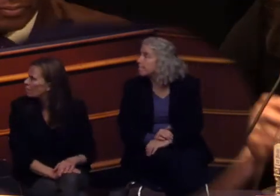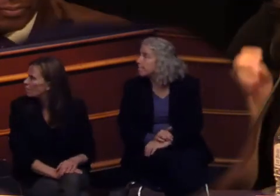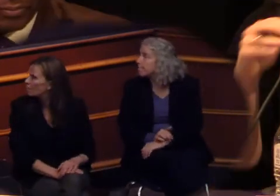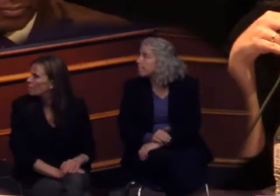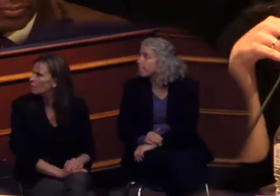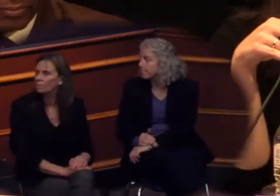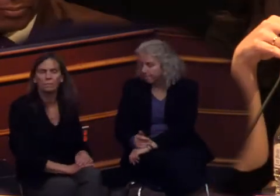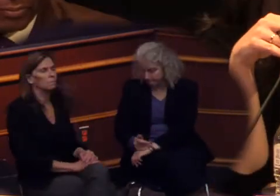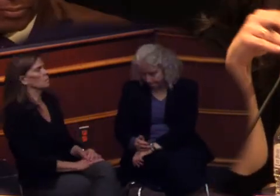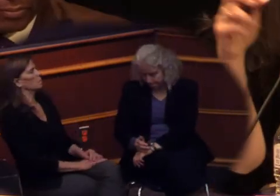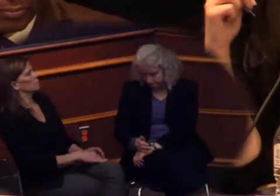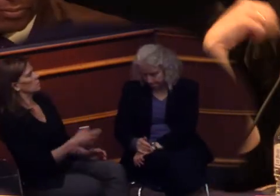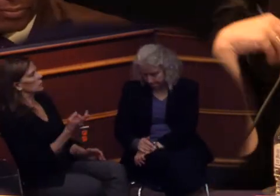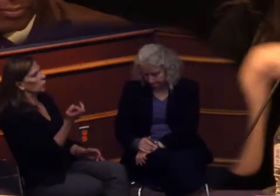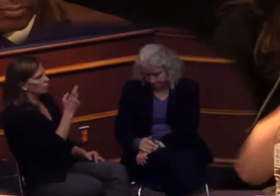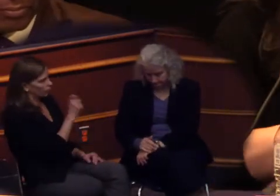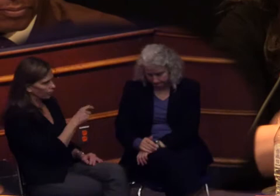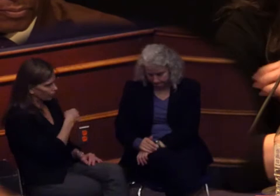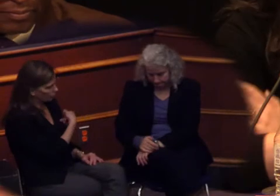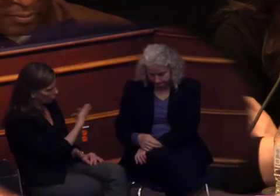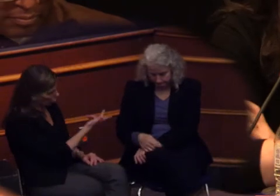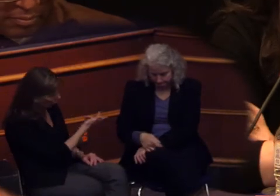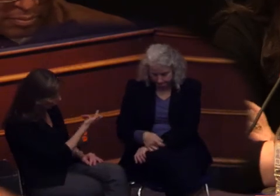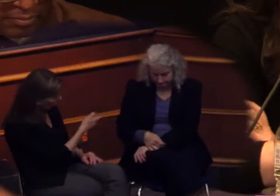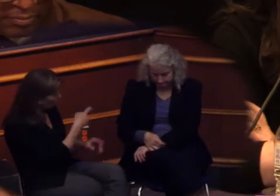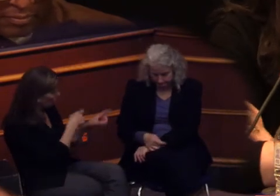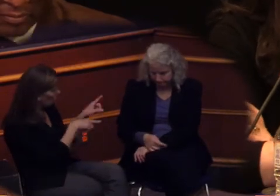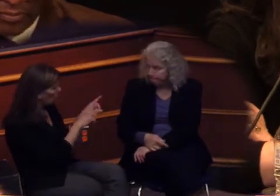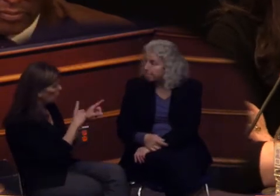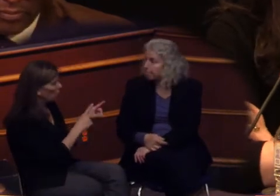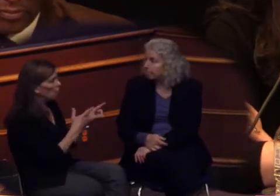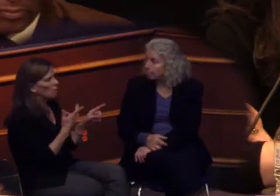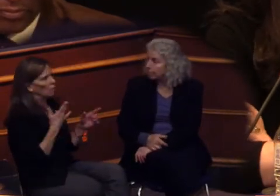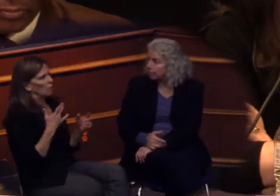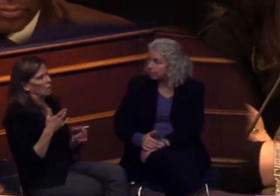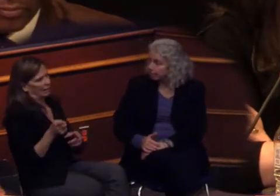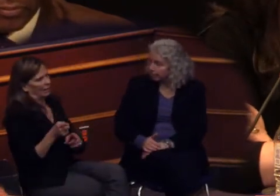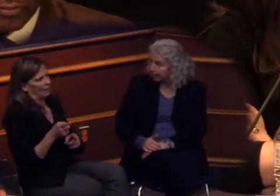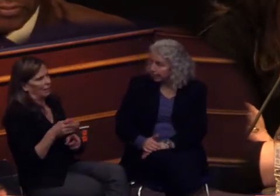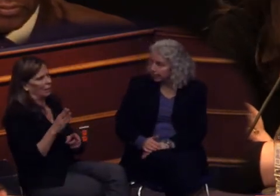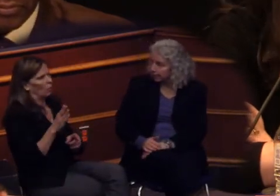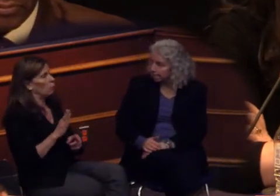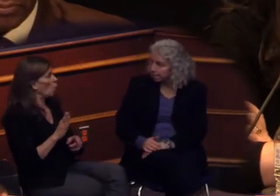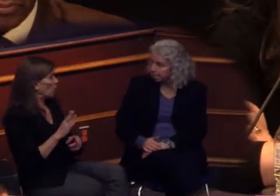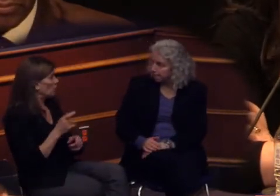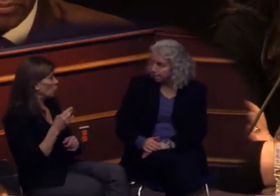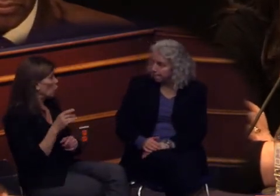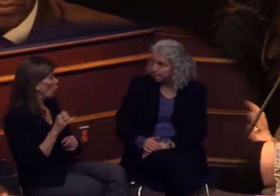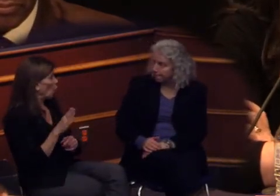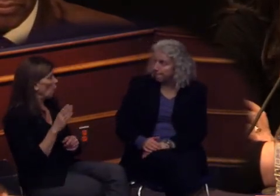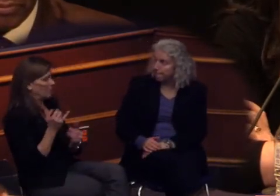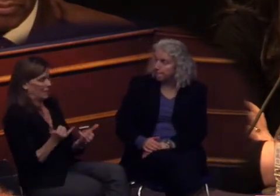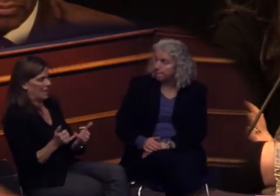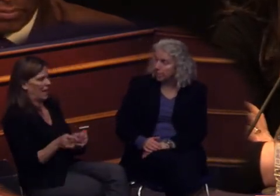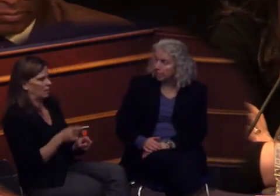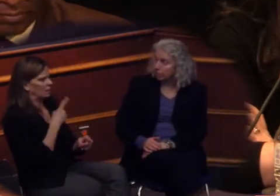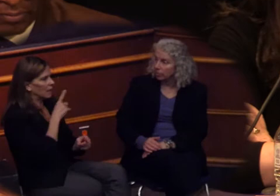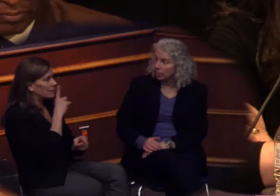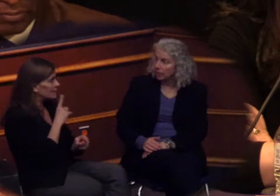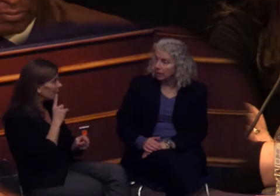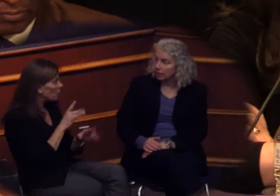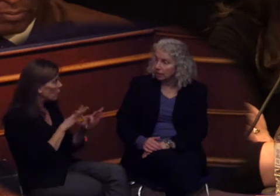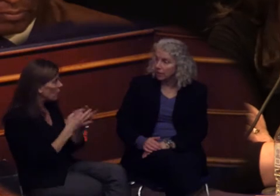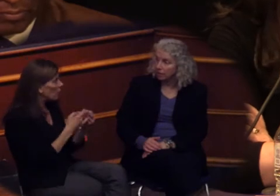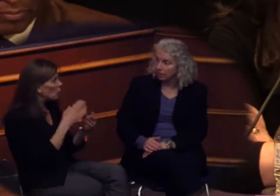So, this is a question for all three candidates. In today's Boston Globe, it was reported that single family home prices are